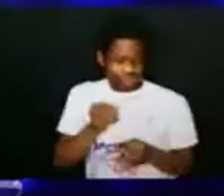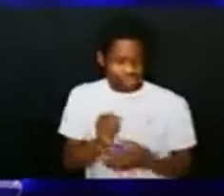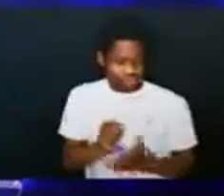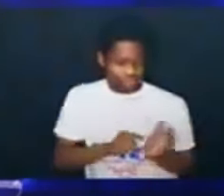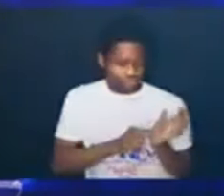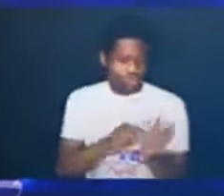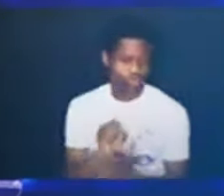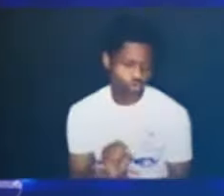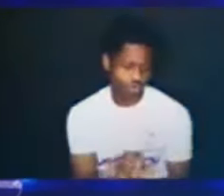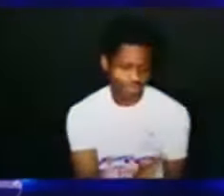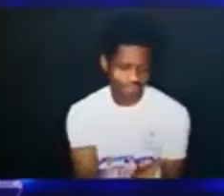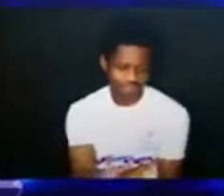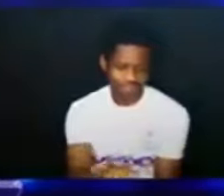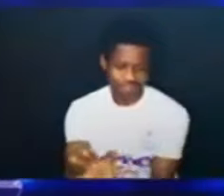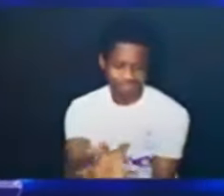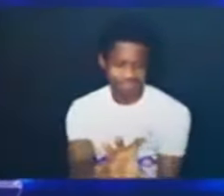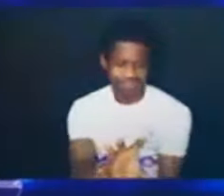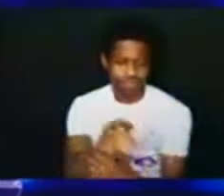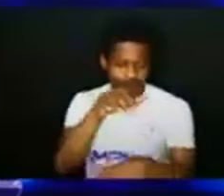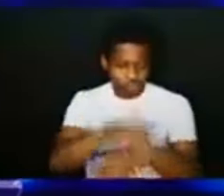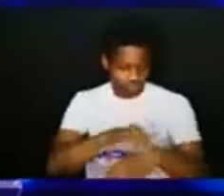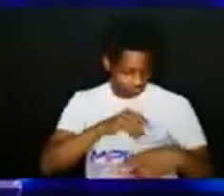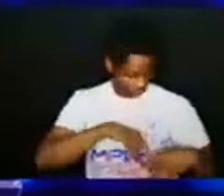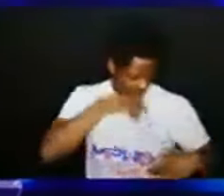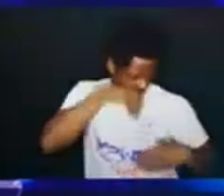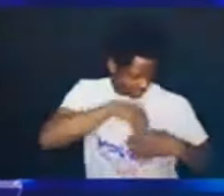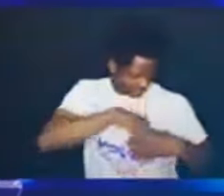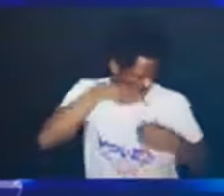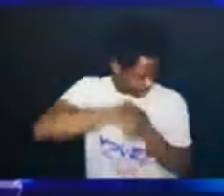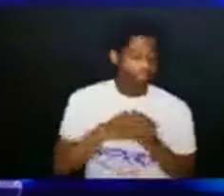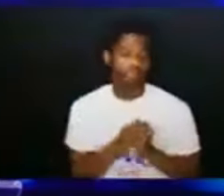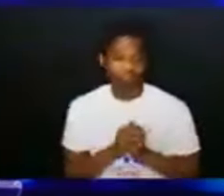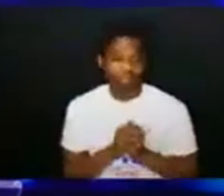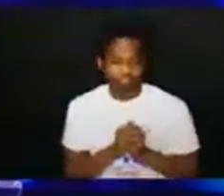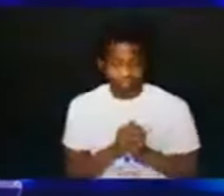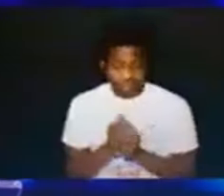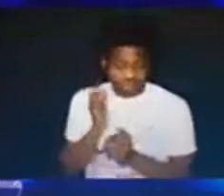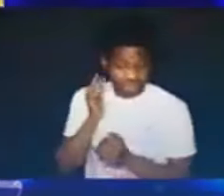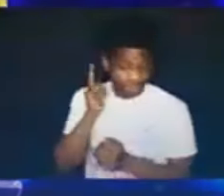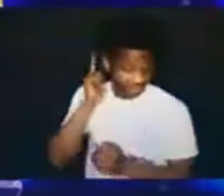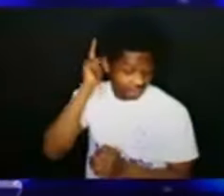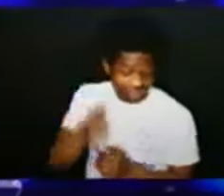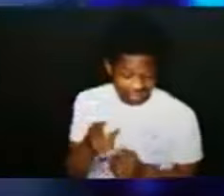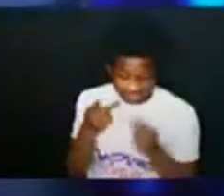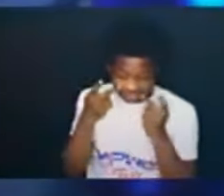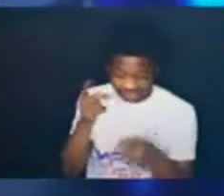Nobody knows what is in your spirit except yourself. But the Lamb of God will shed